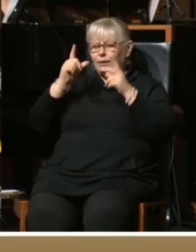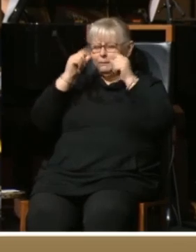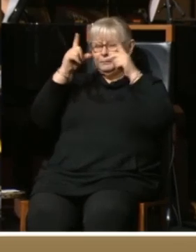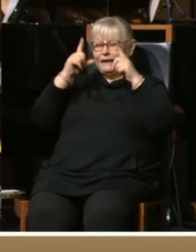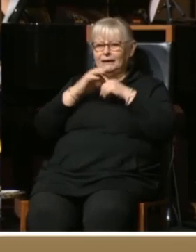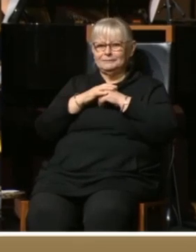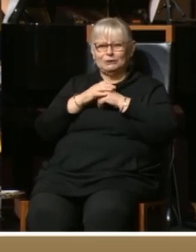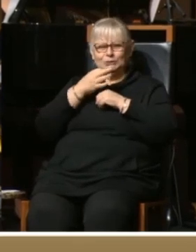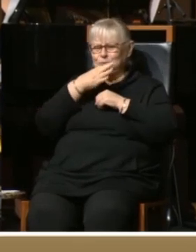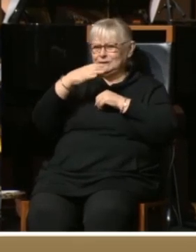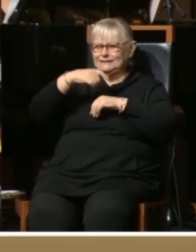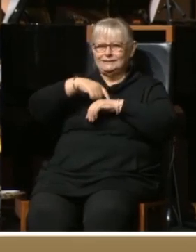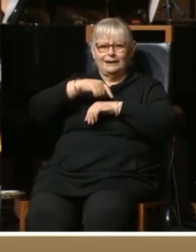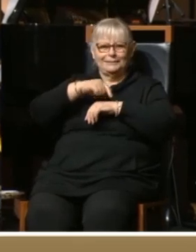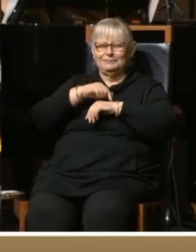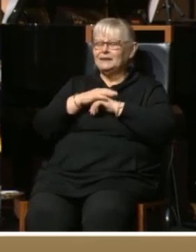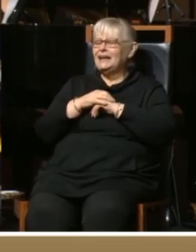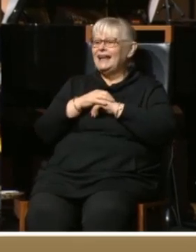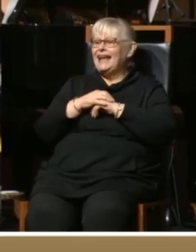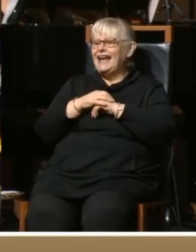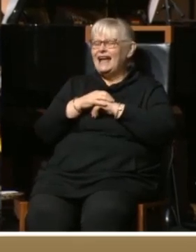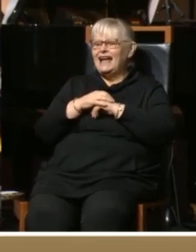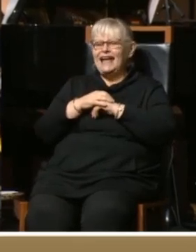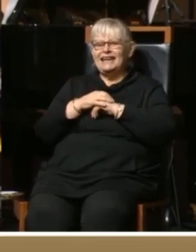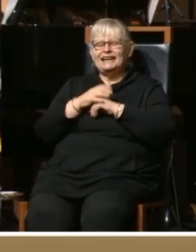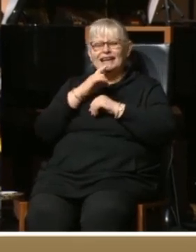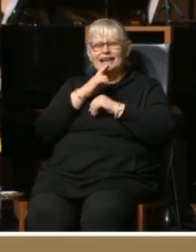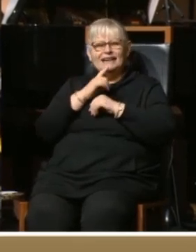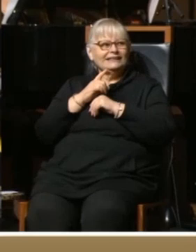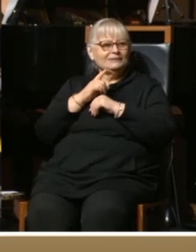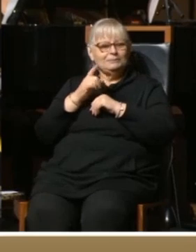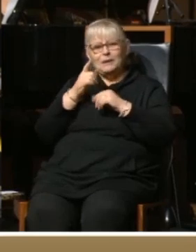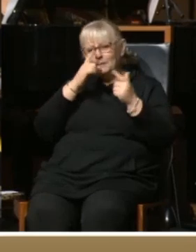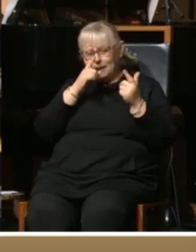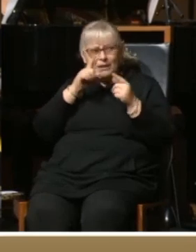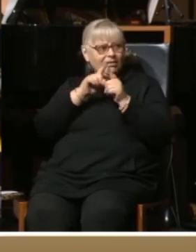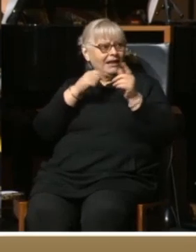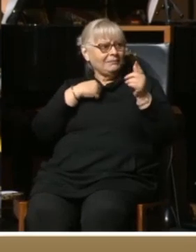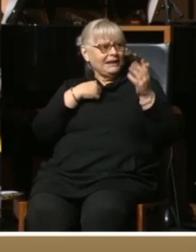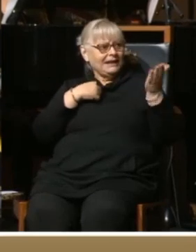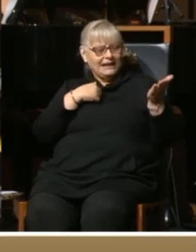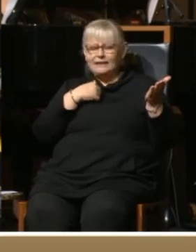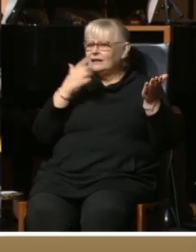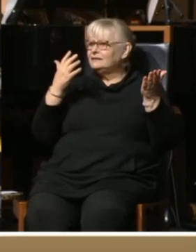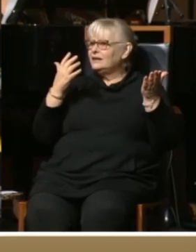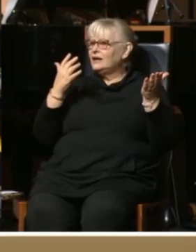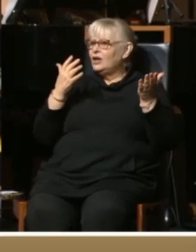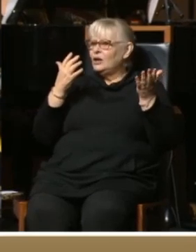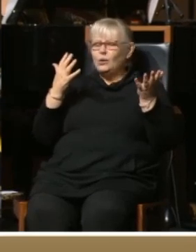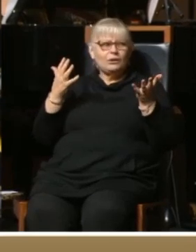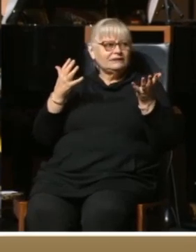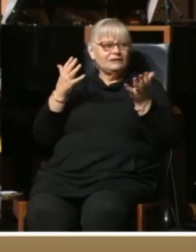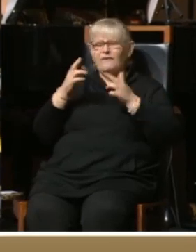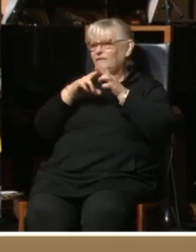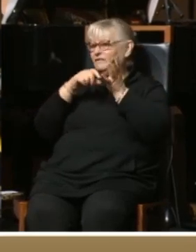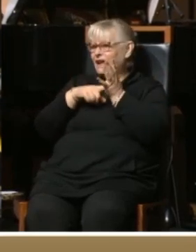and this Parliament has played its place. But obviously for people like me, clocks are very important, and one of the little known